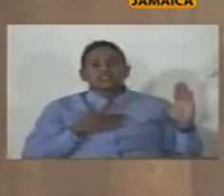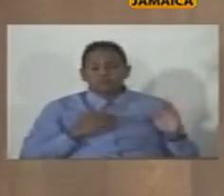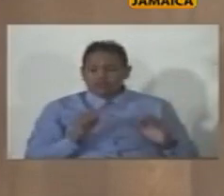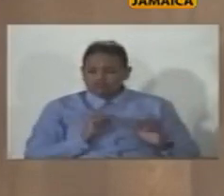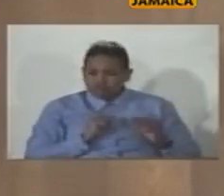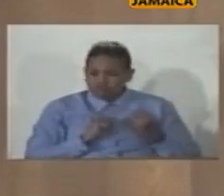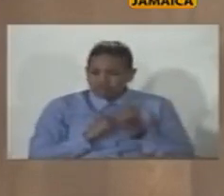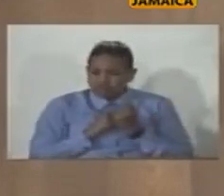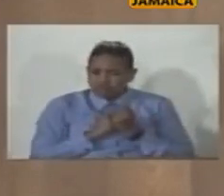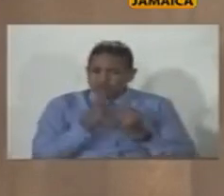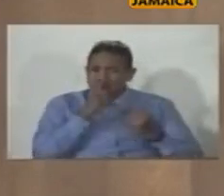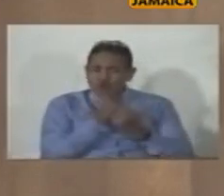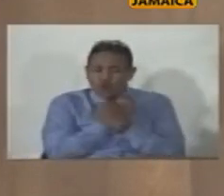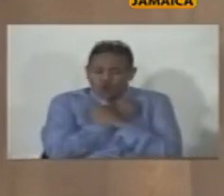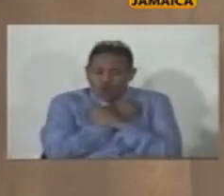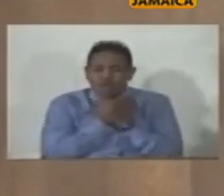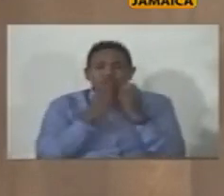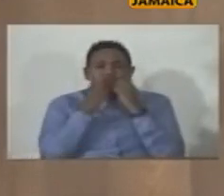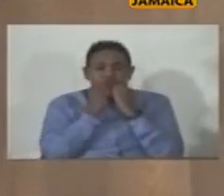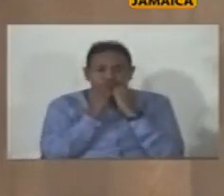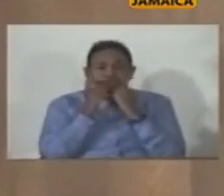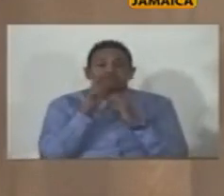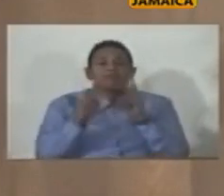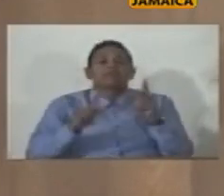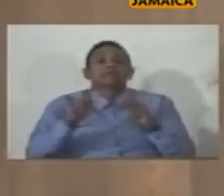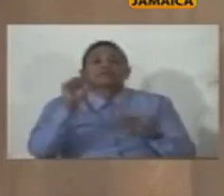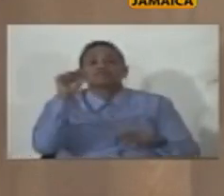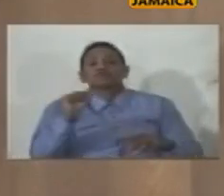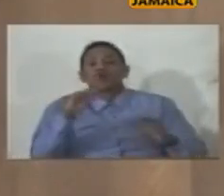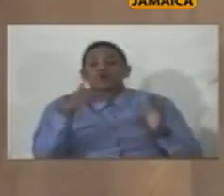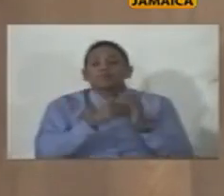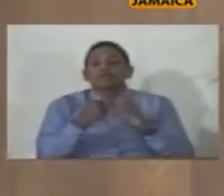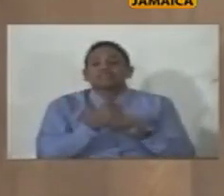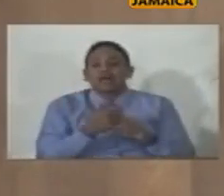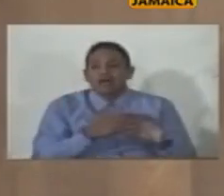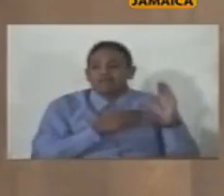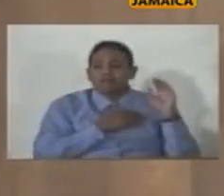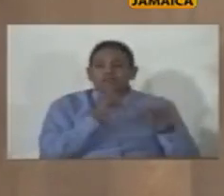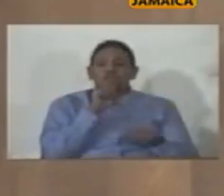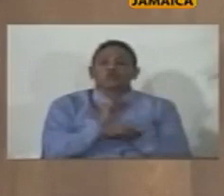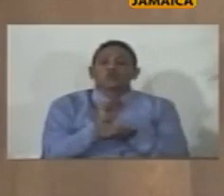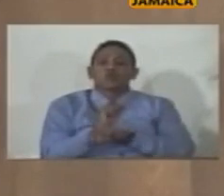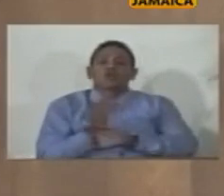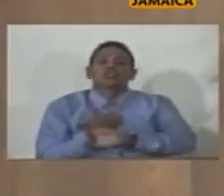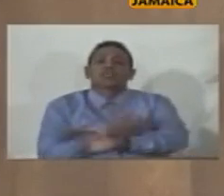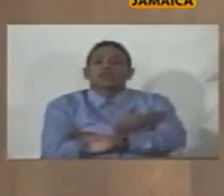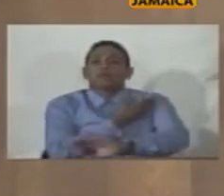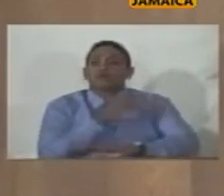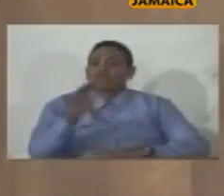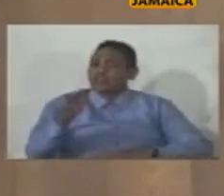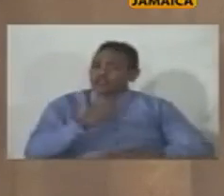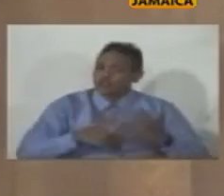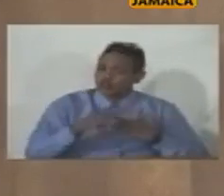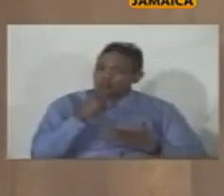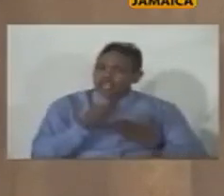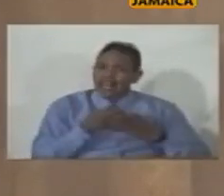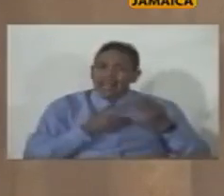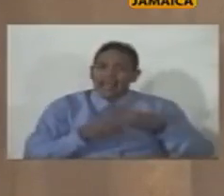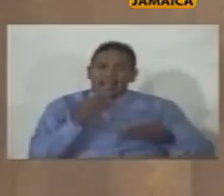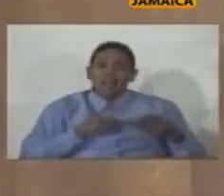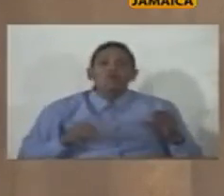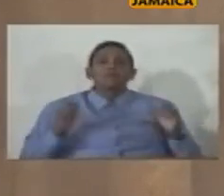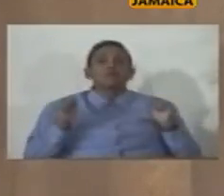and devotion to the people of South Manchester and pledge to work to improve their social and economic welfare of